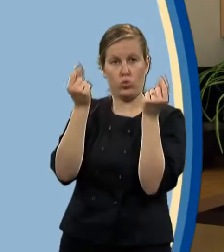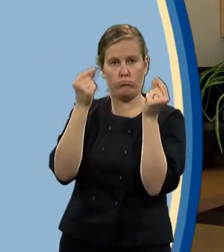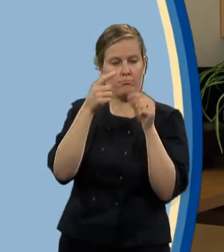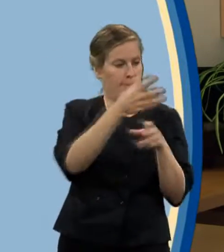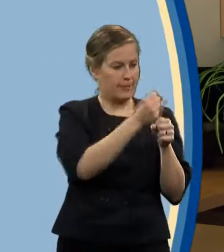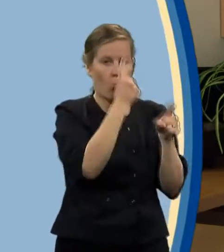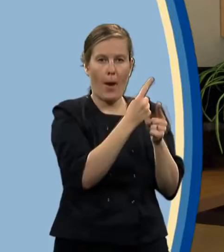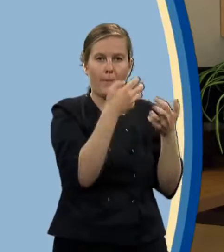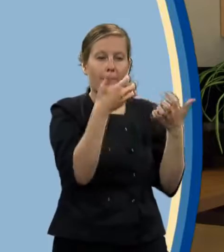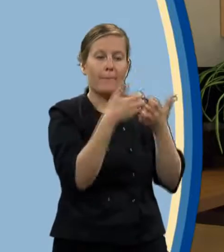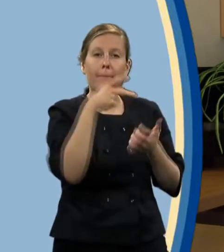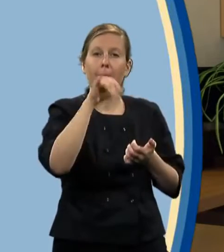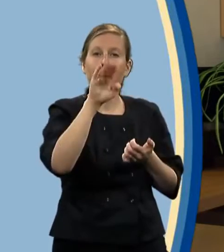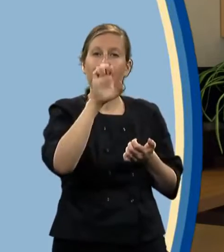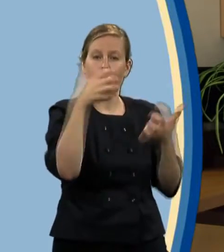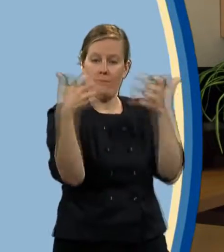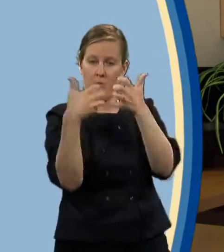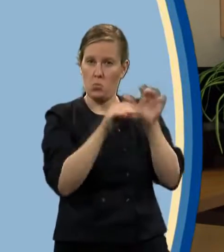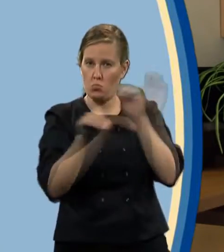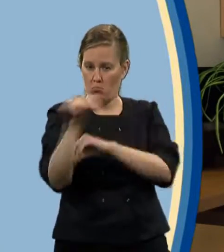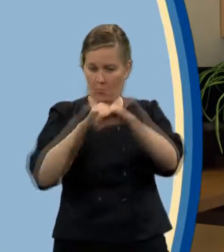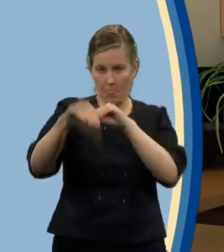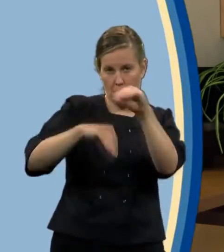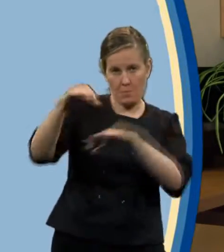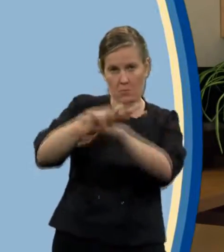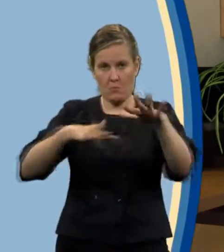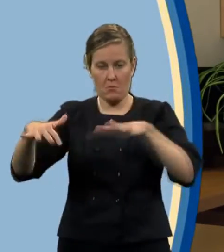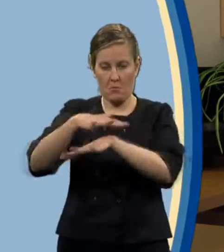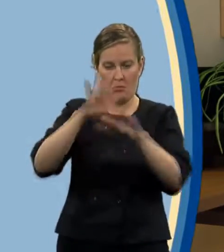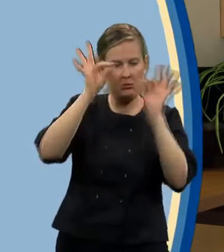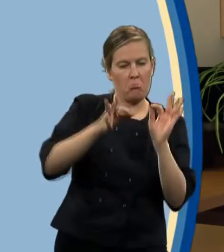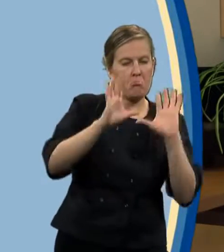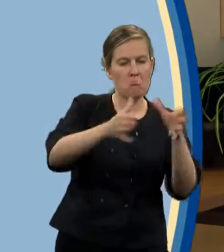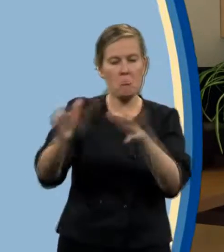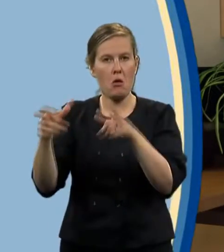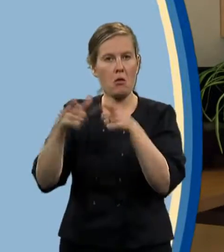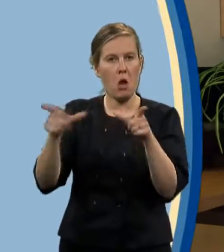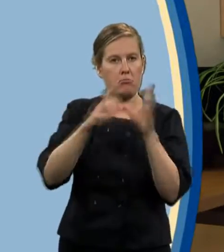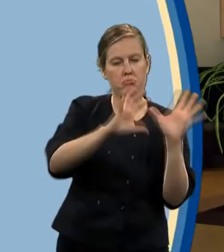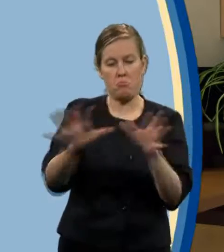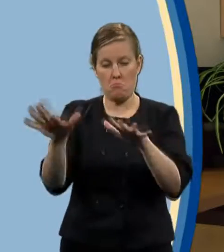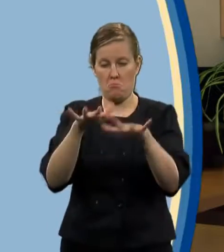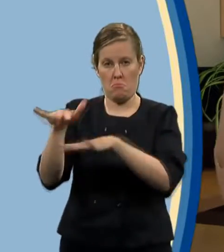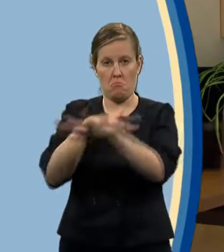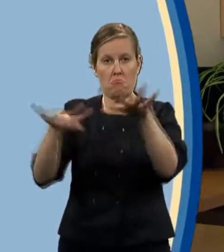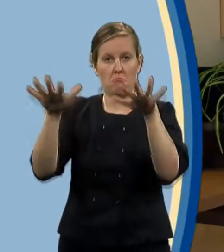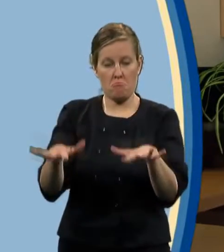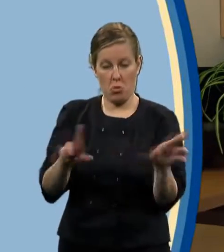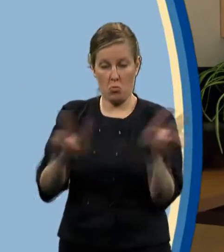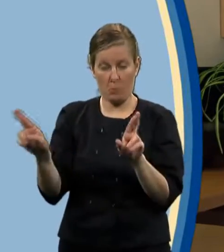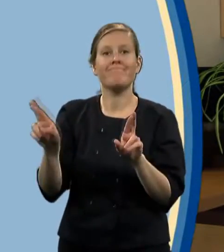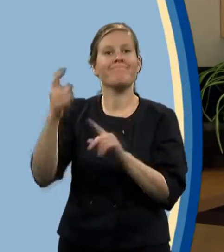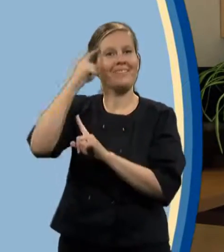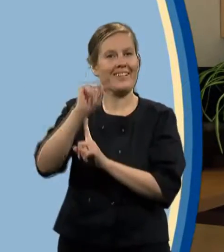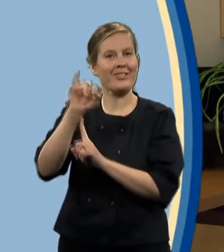is working. It's getting the right parts and bits and pieces that can then set up the categories of language in